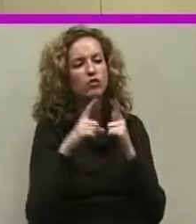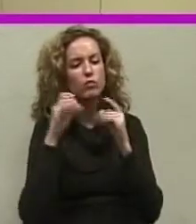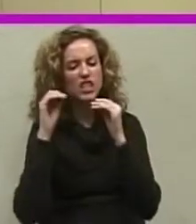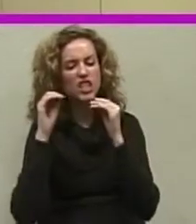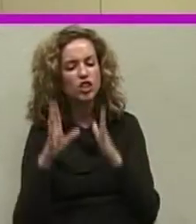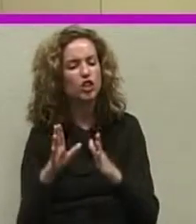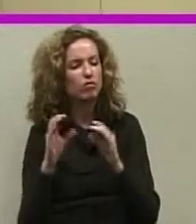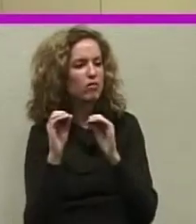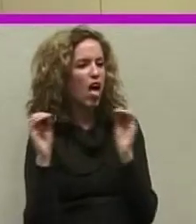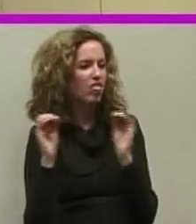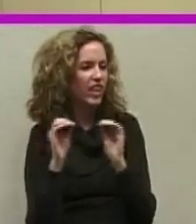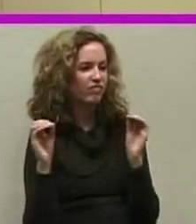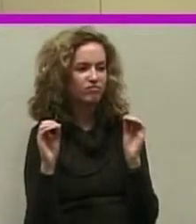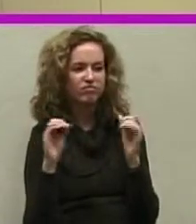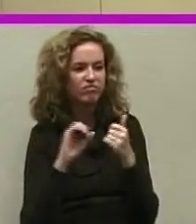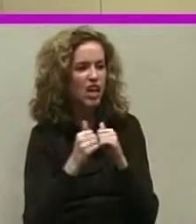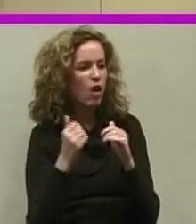he becomes disruptive? What do we see?